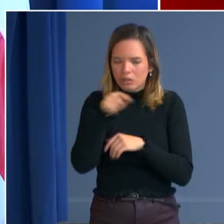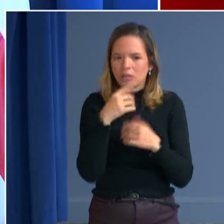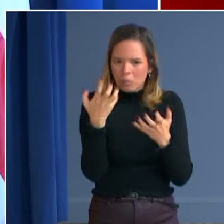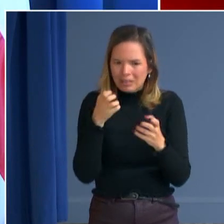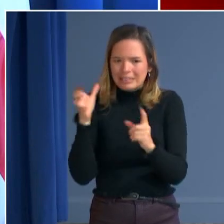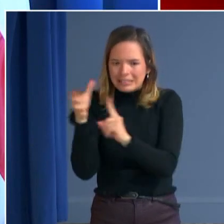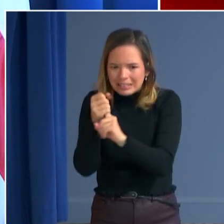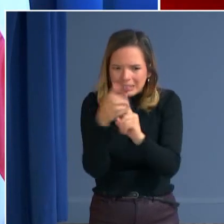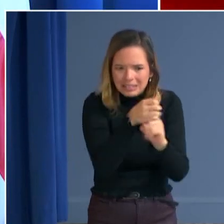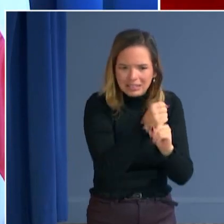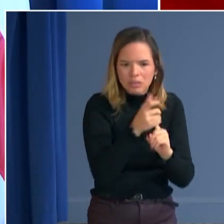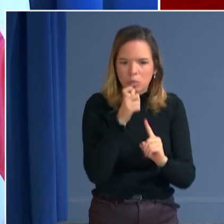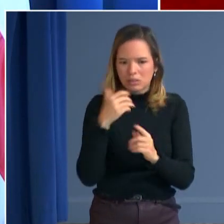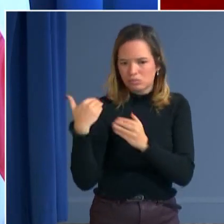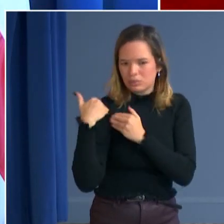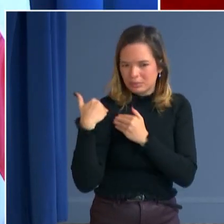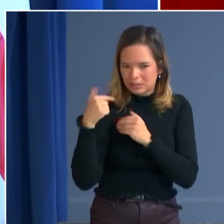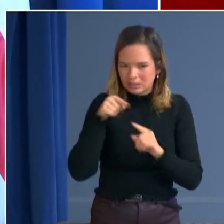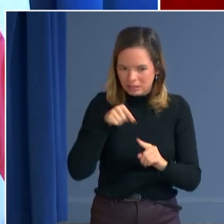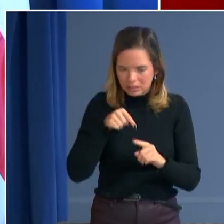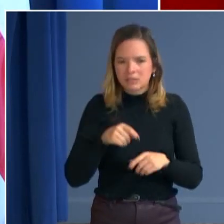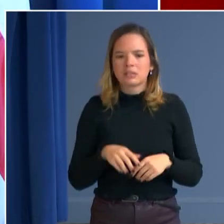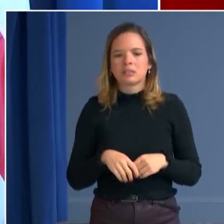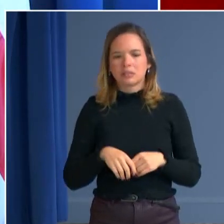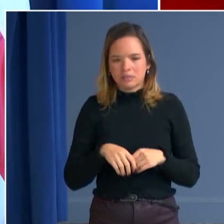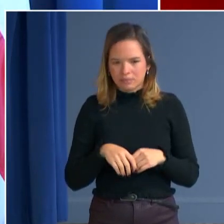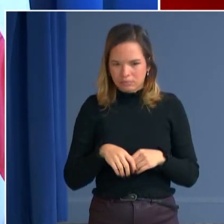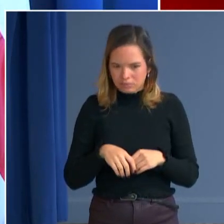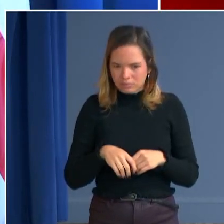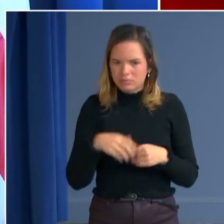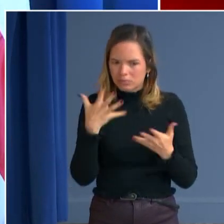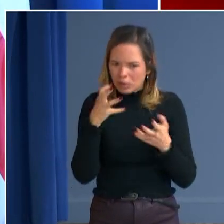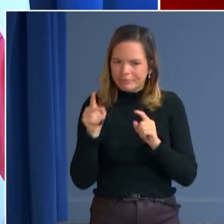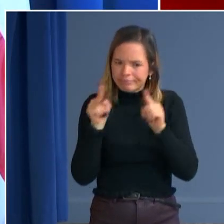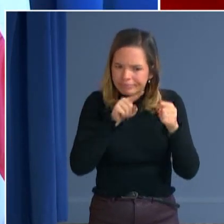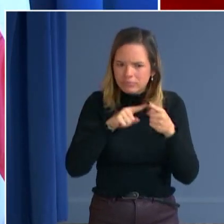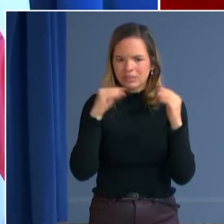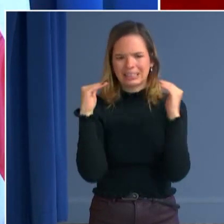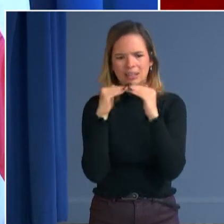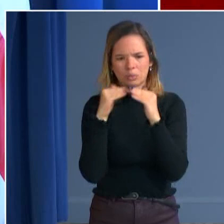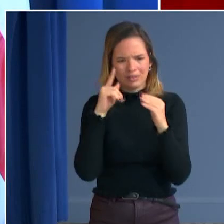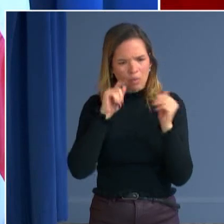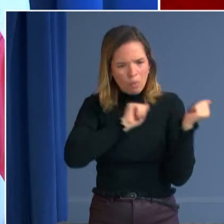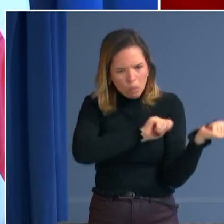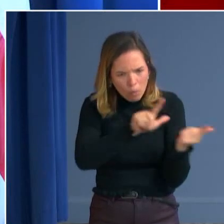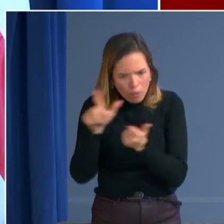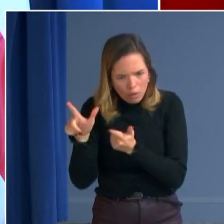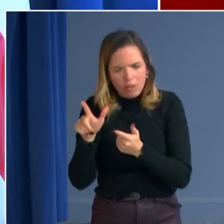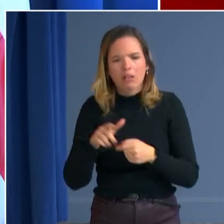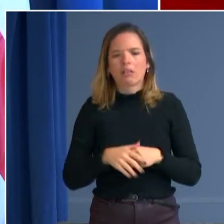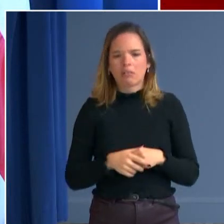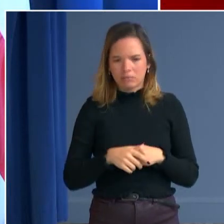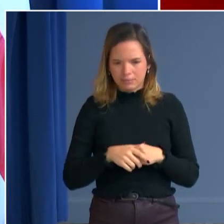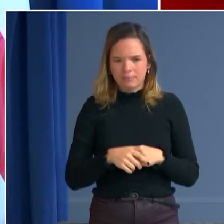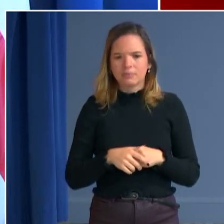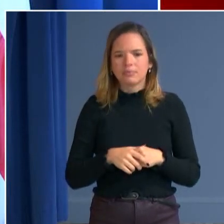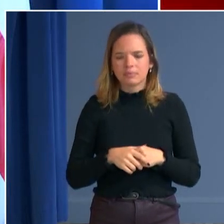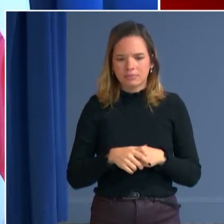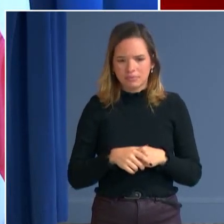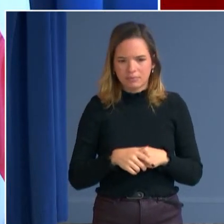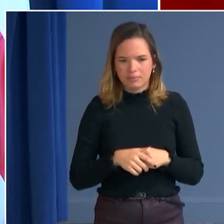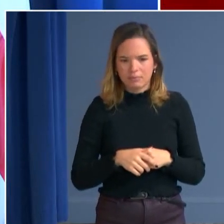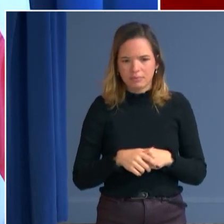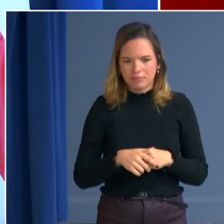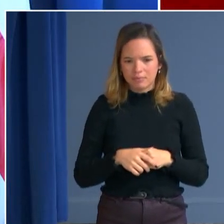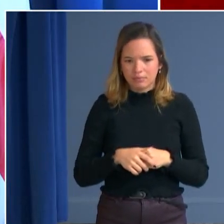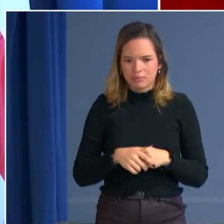what the Metropolitan Police Department did or didn't do. It's really on the front end of these things, like how do we even find ourselves in this space to